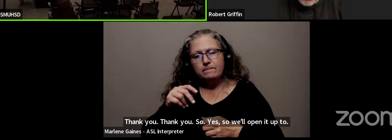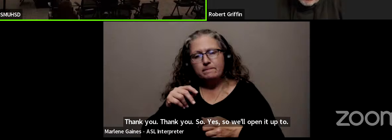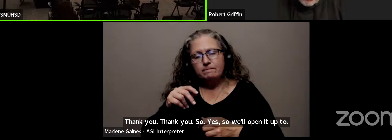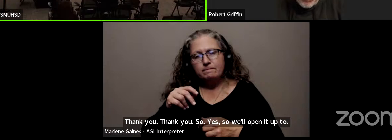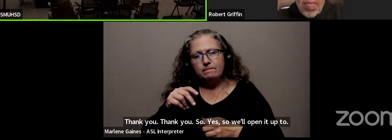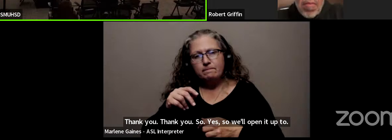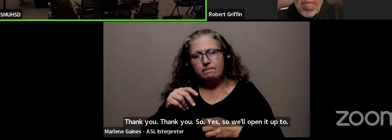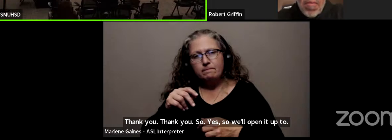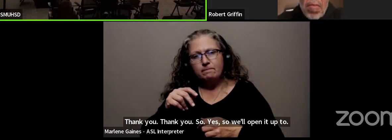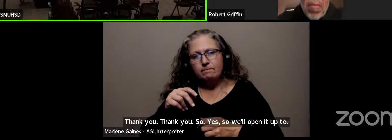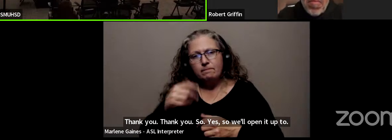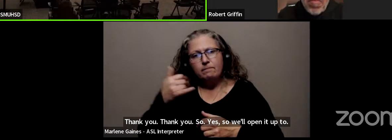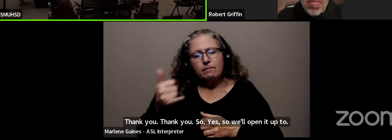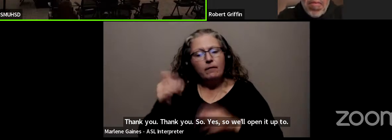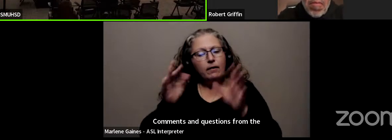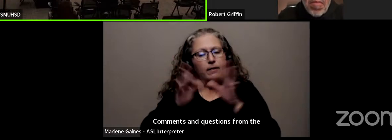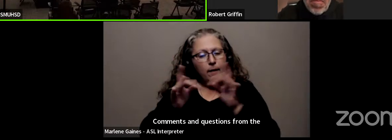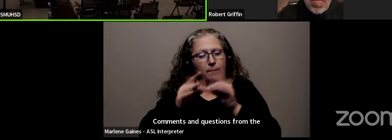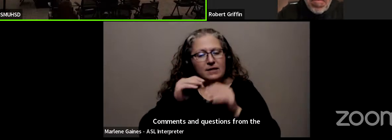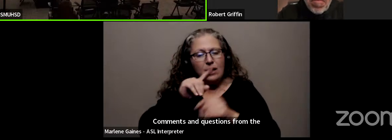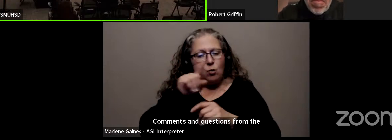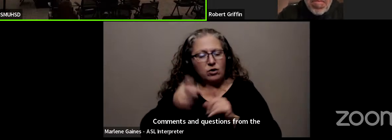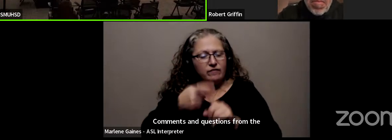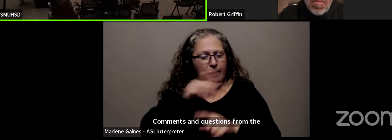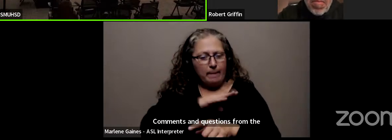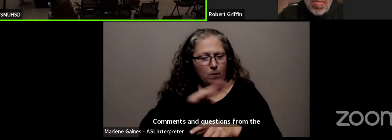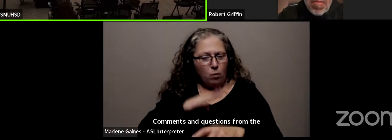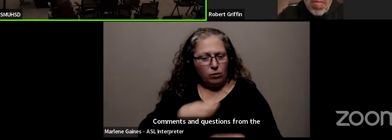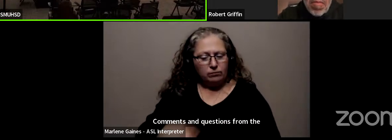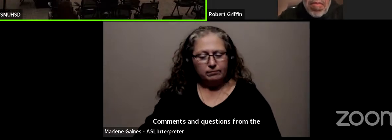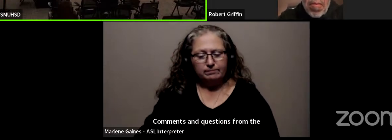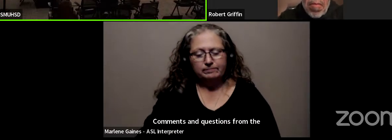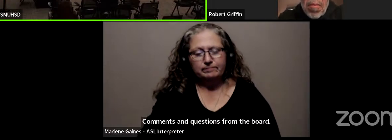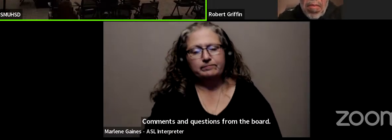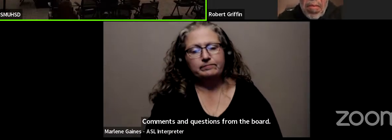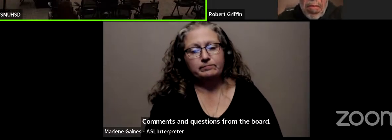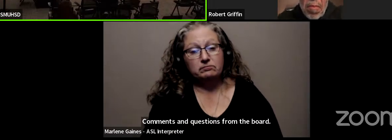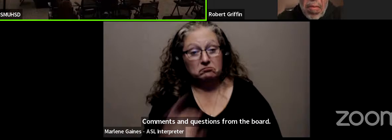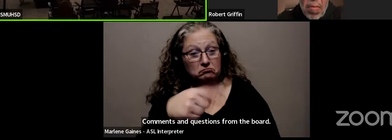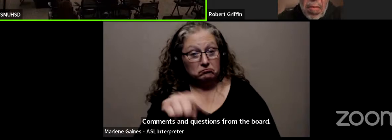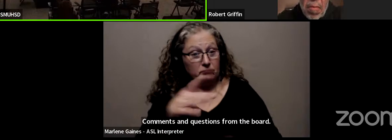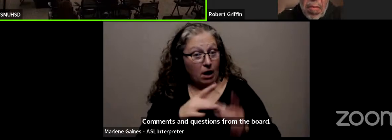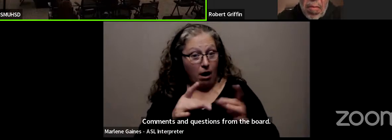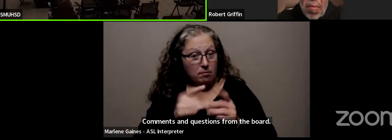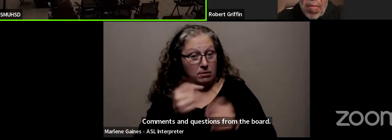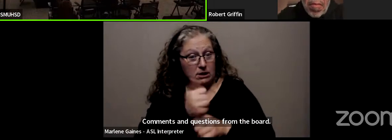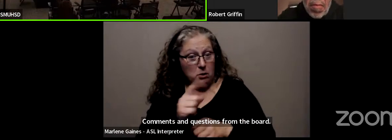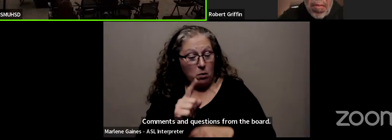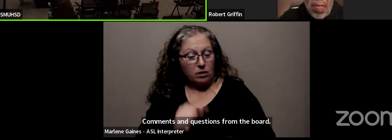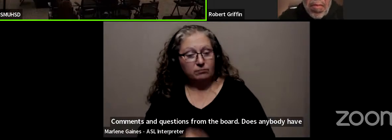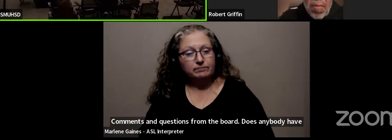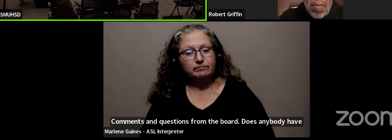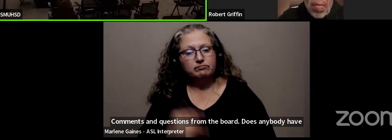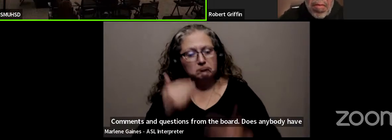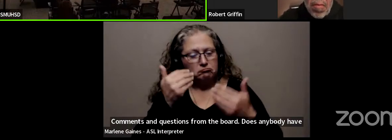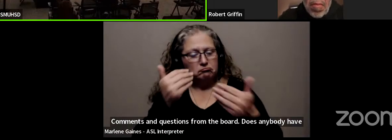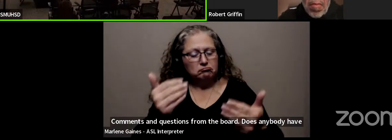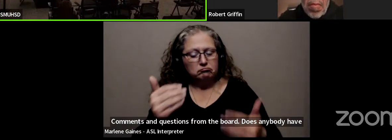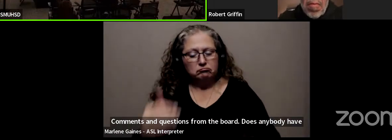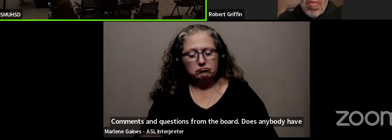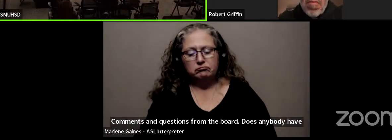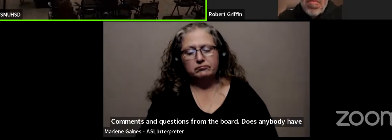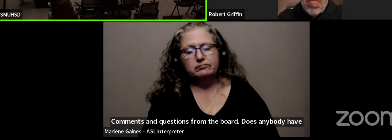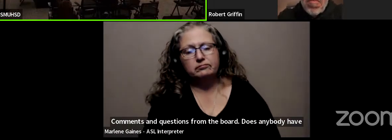comments and questions from the board. Does anybody have any comments? Go ahead. Thank